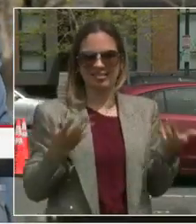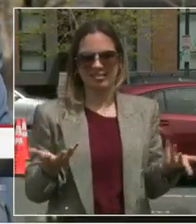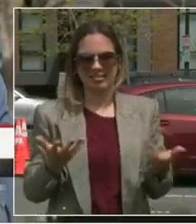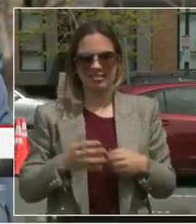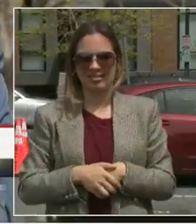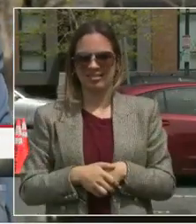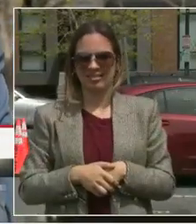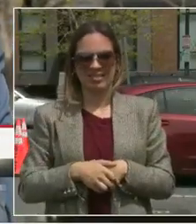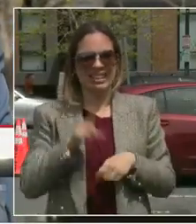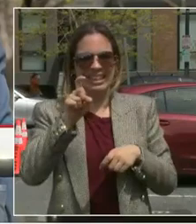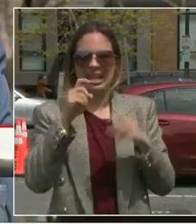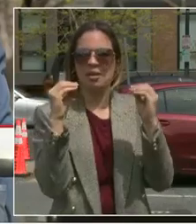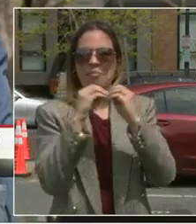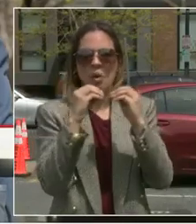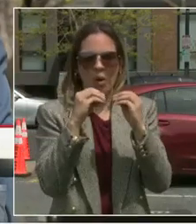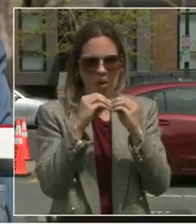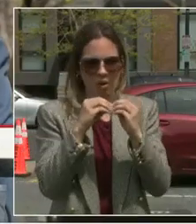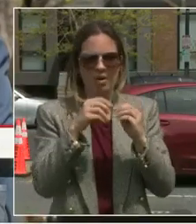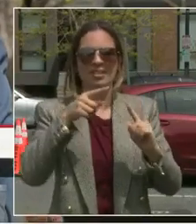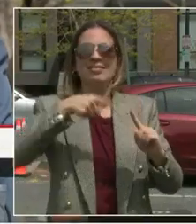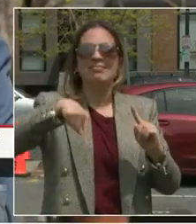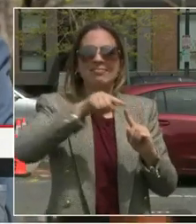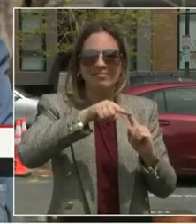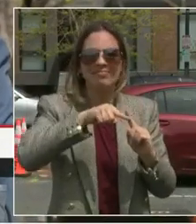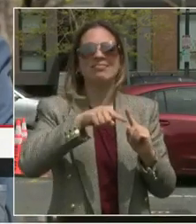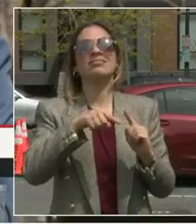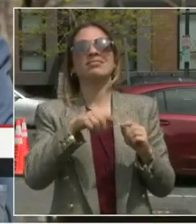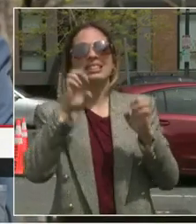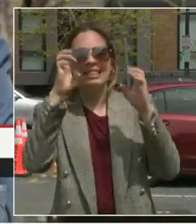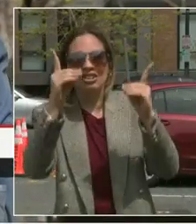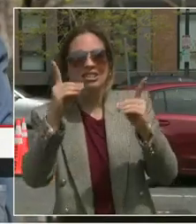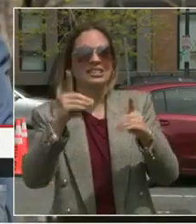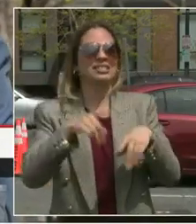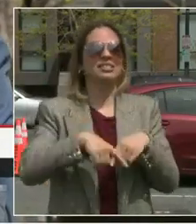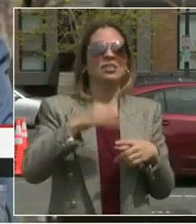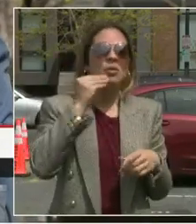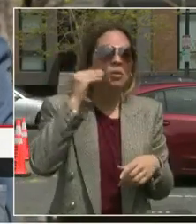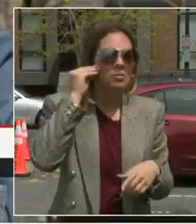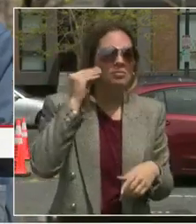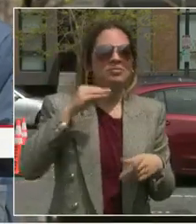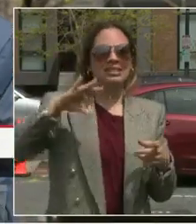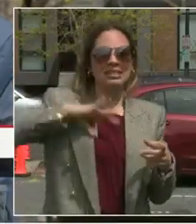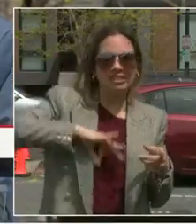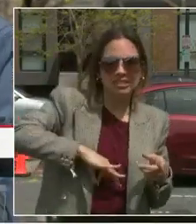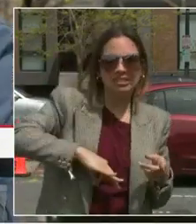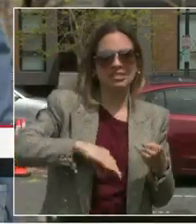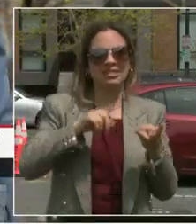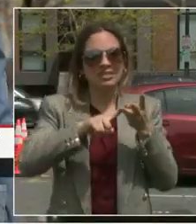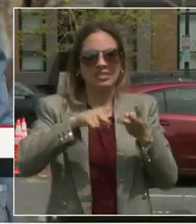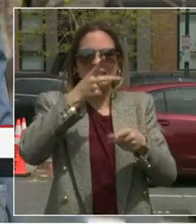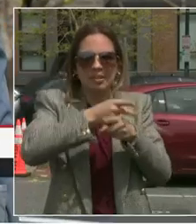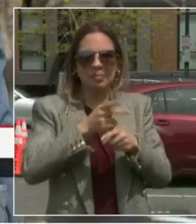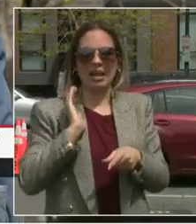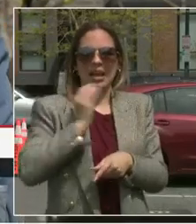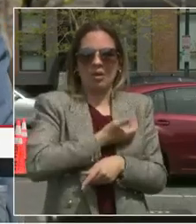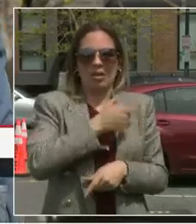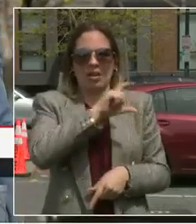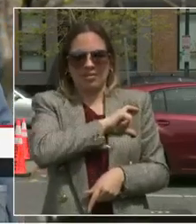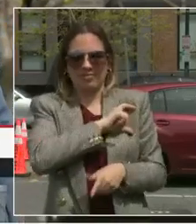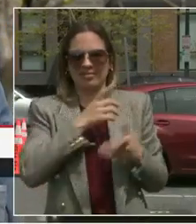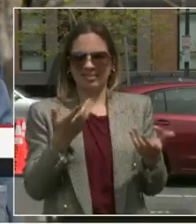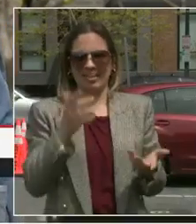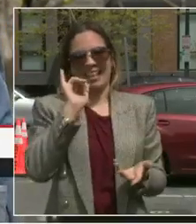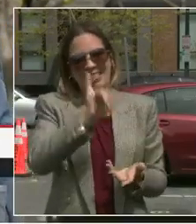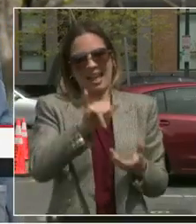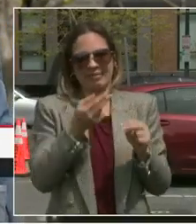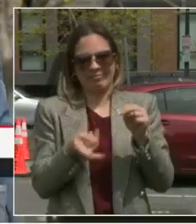the education incentive to keep good mid-career officers on the force. That's how we get our numbers up. So you can't